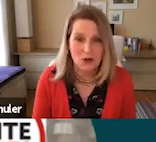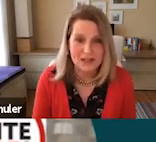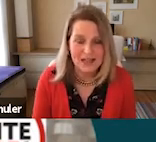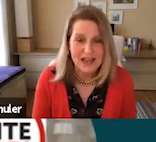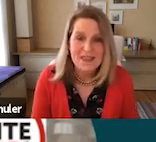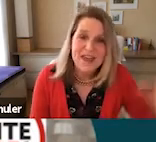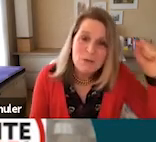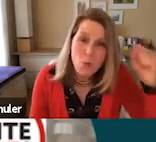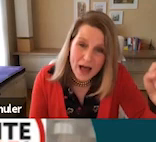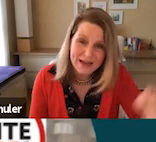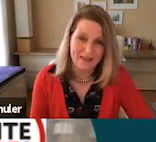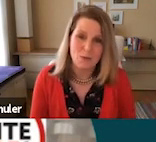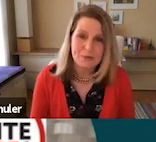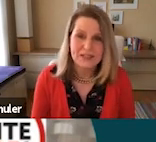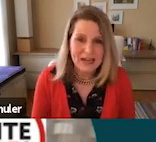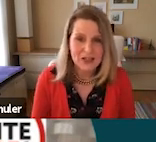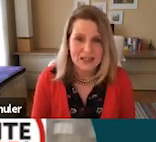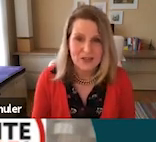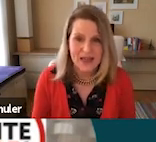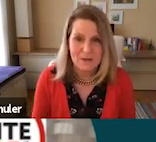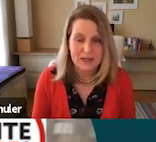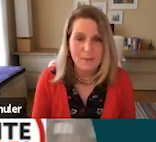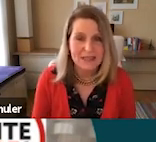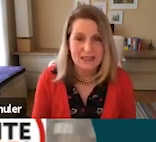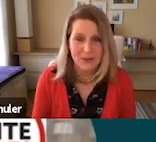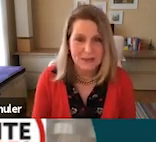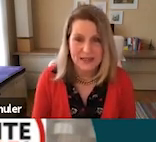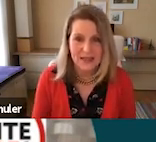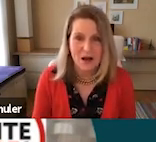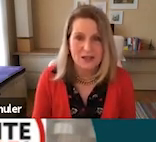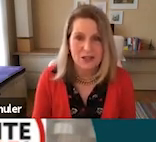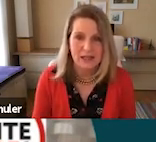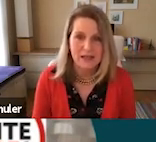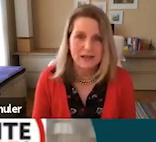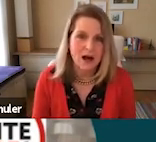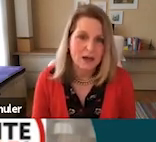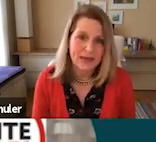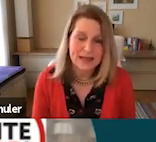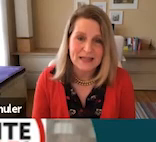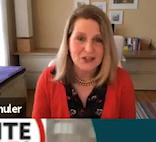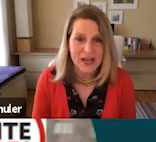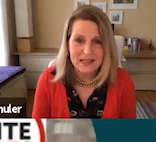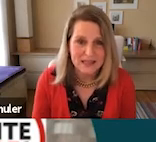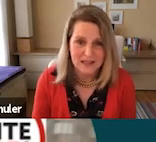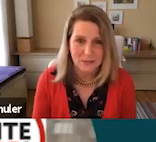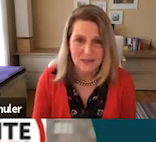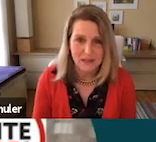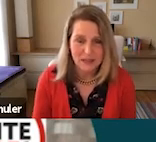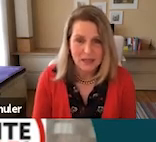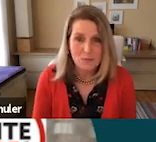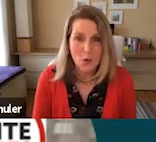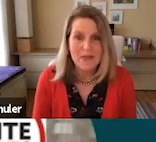in the world. And they won protection so they would not be displaced by technology like automated guest check-in